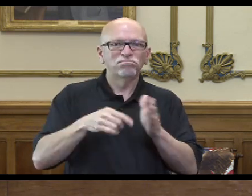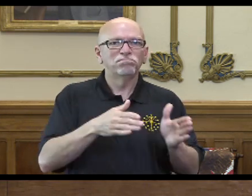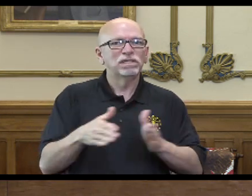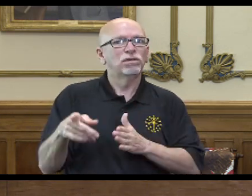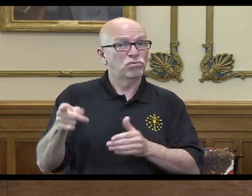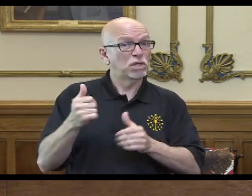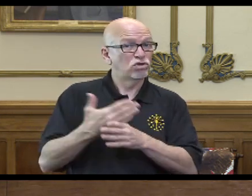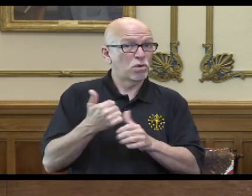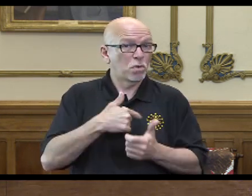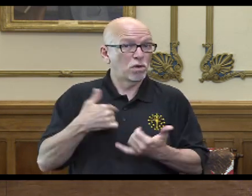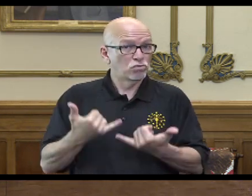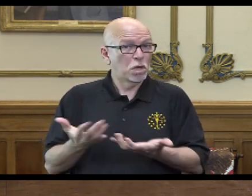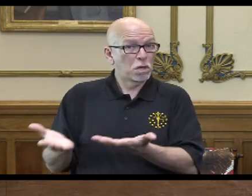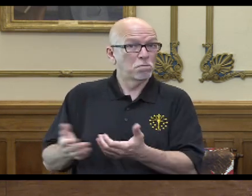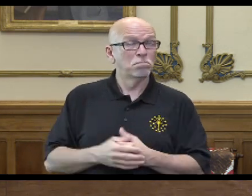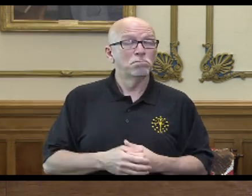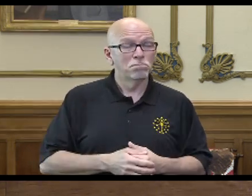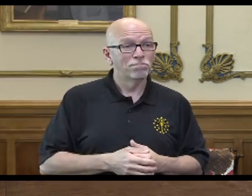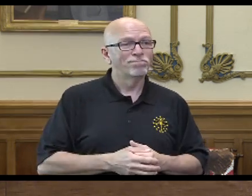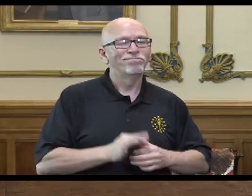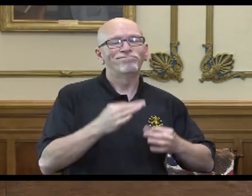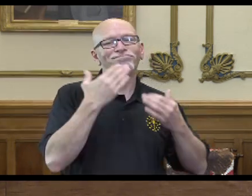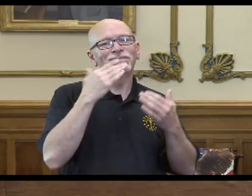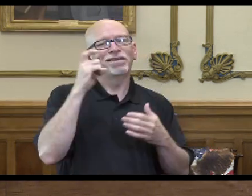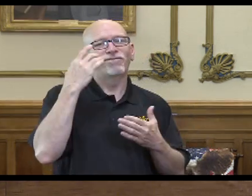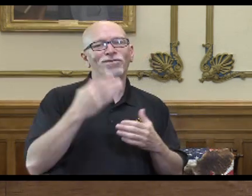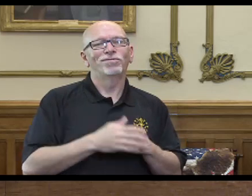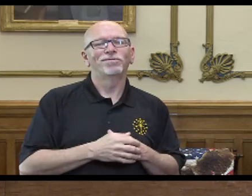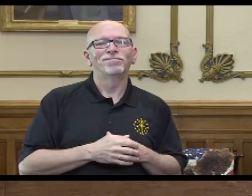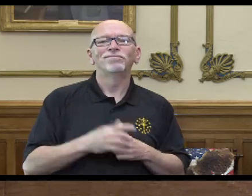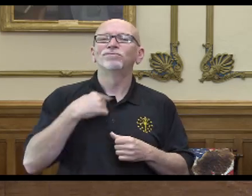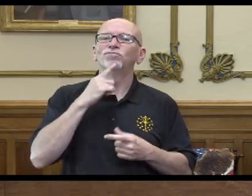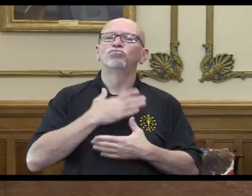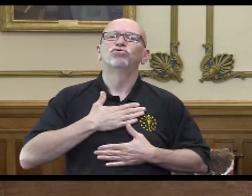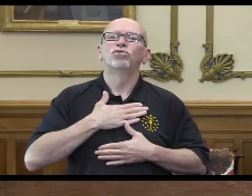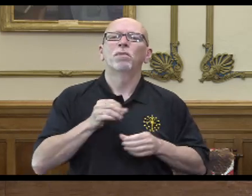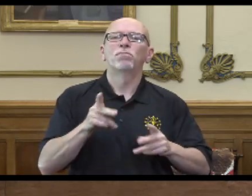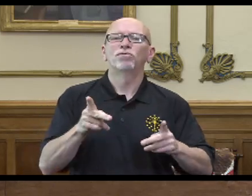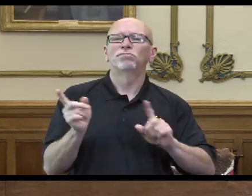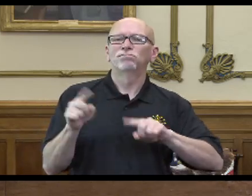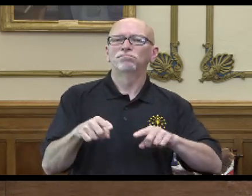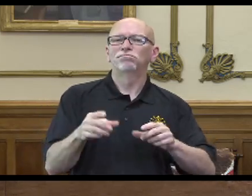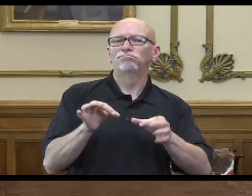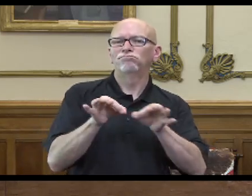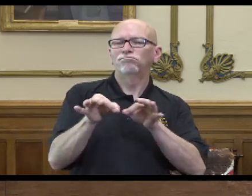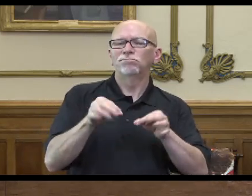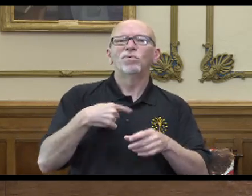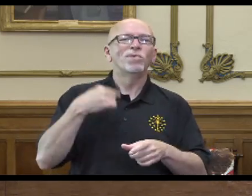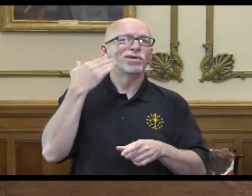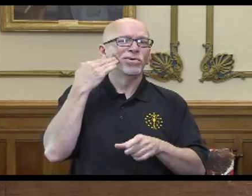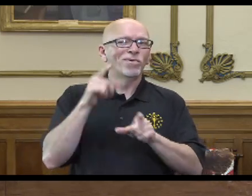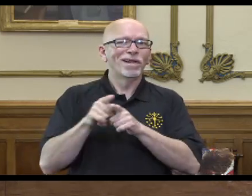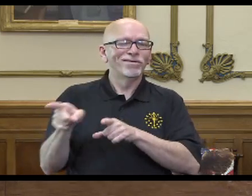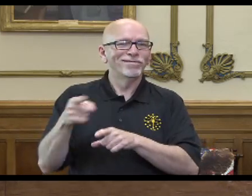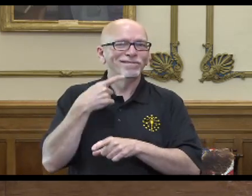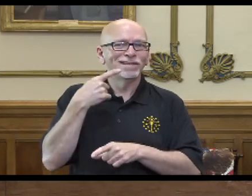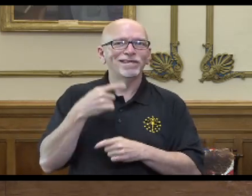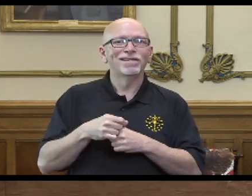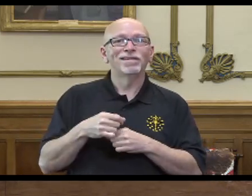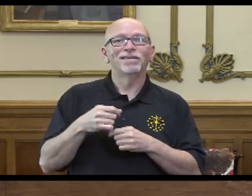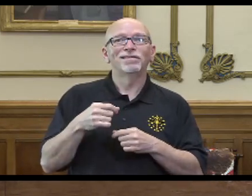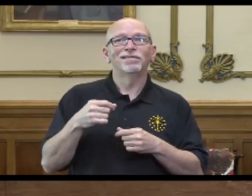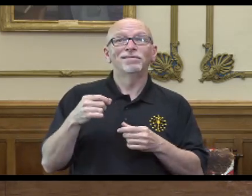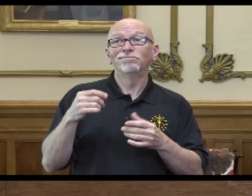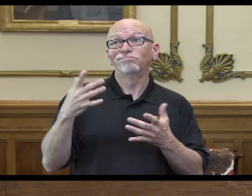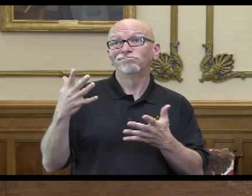with us today. Teresa? Thank you, Governor. I appreciate the opportunity to do this. We know, as you've indicated, that more than